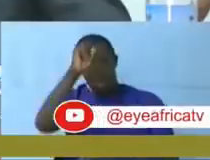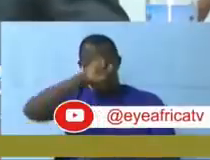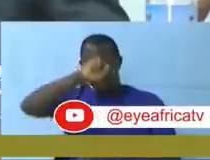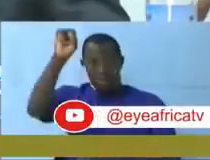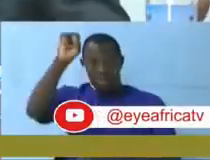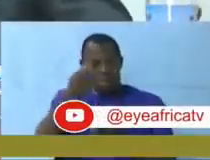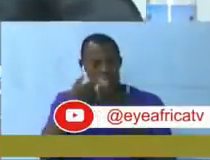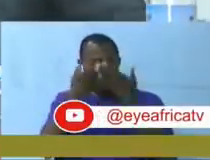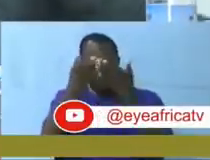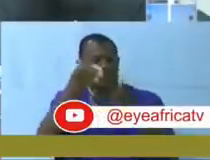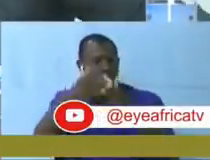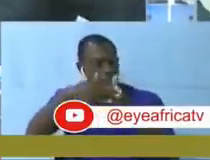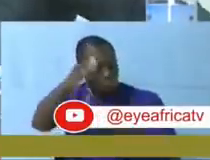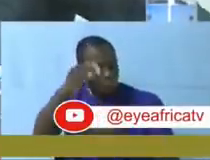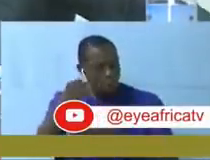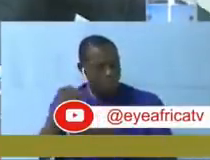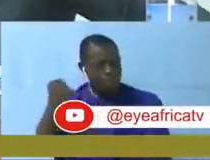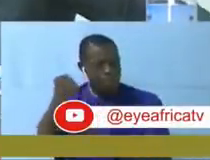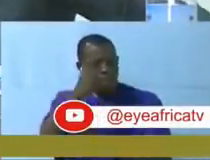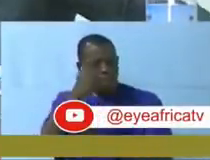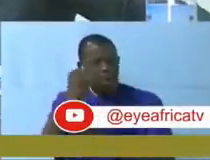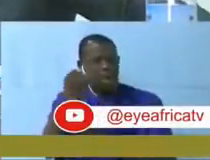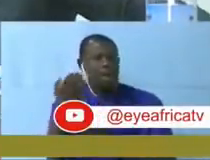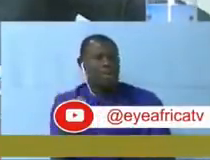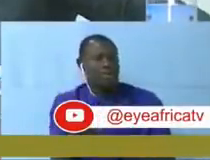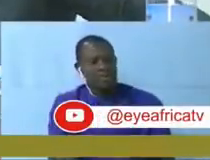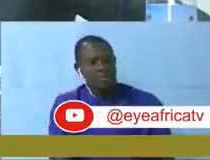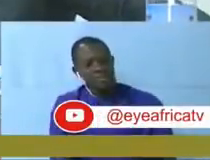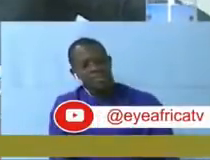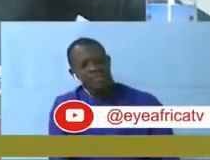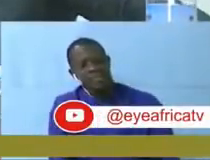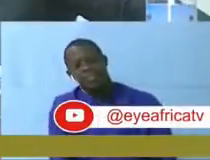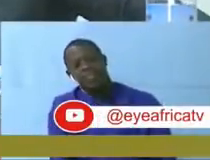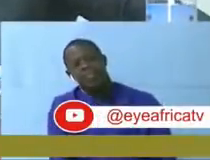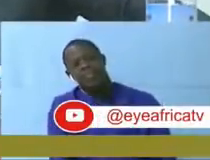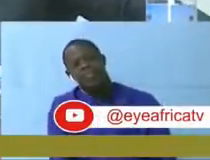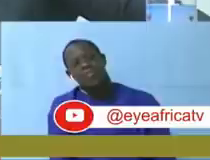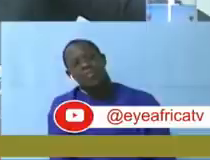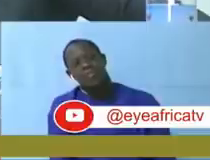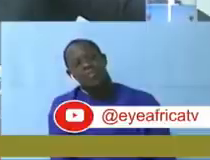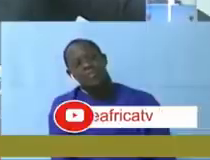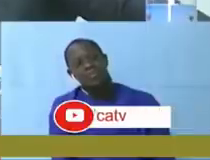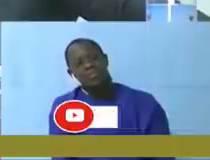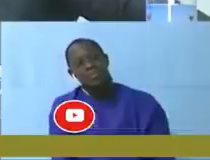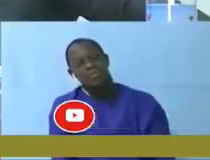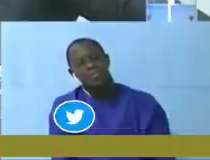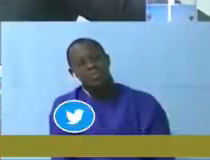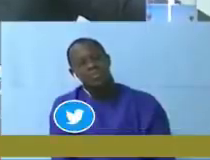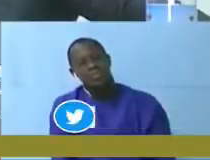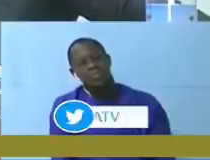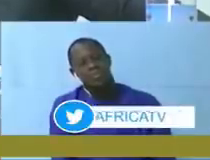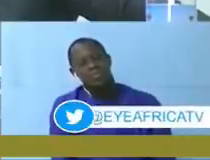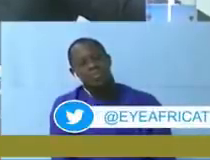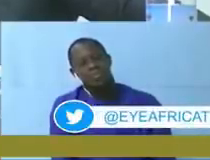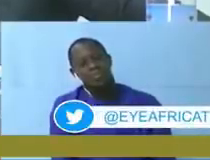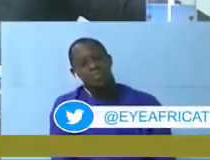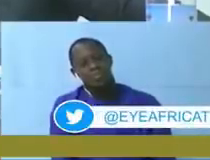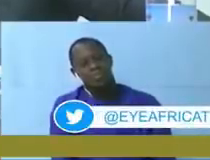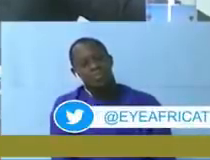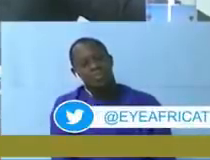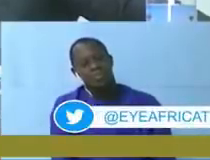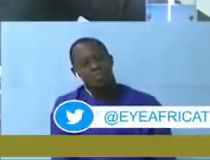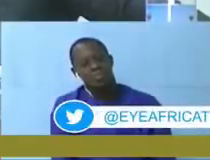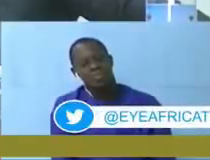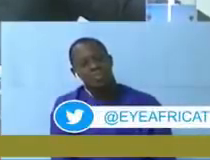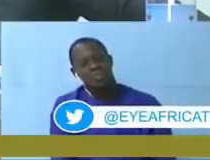powers. Dafa melni man dal dama ko gisee moy bon lañ doon ngagne ne non la Jawara doon jëfé lolu mom lañ jëlat